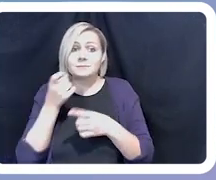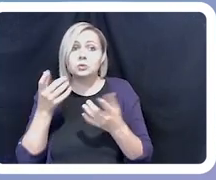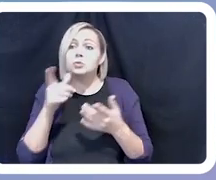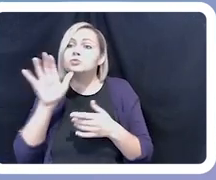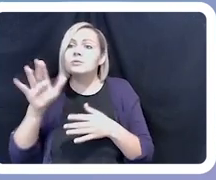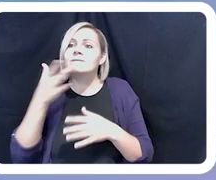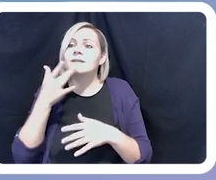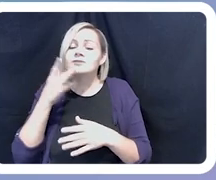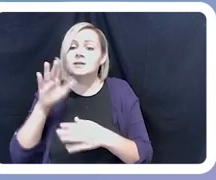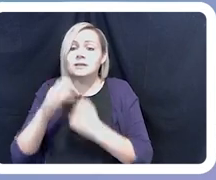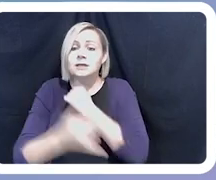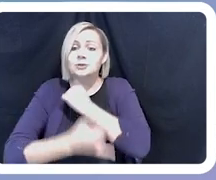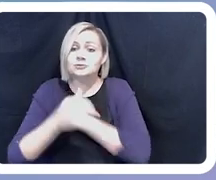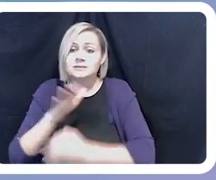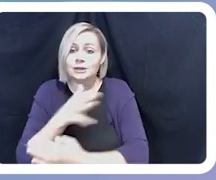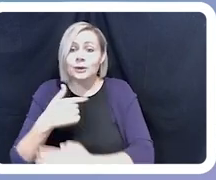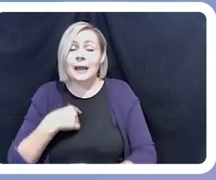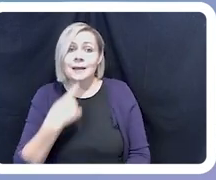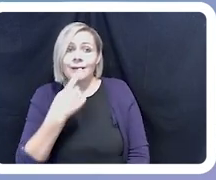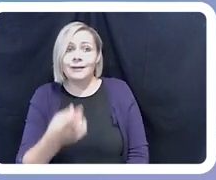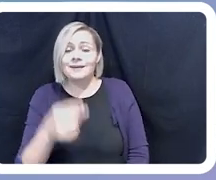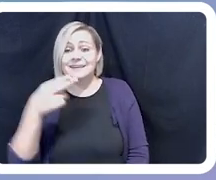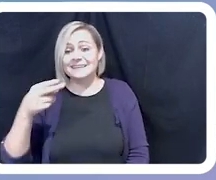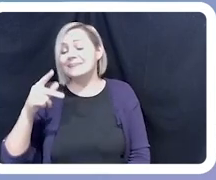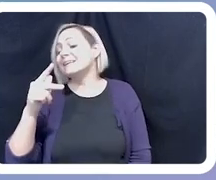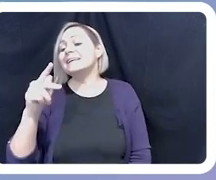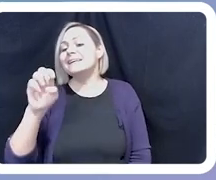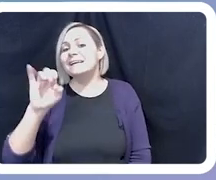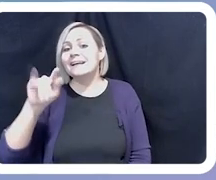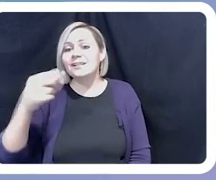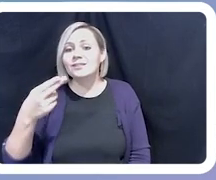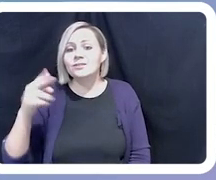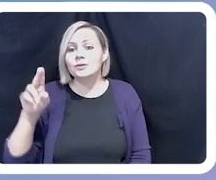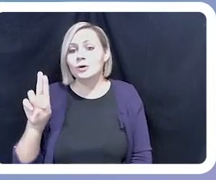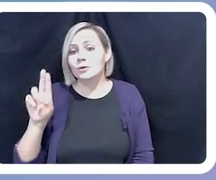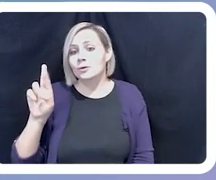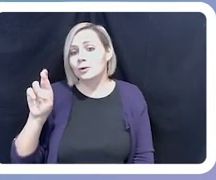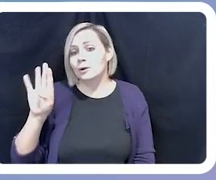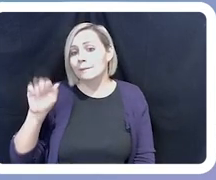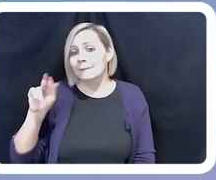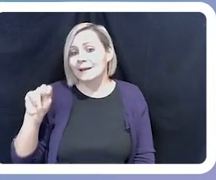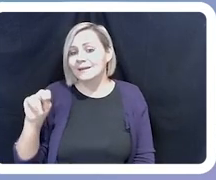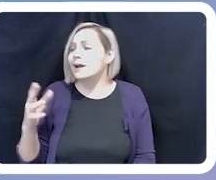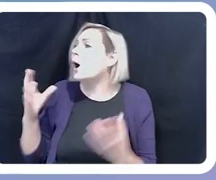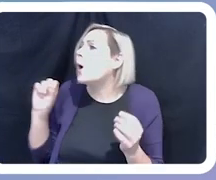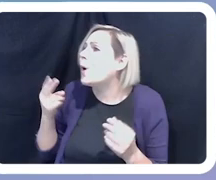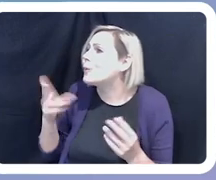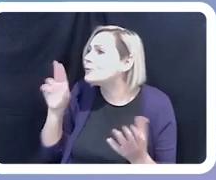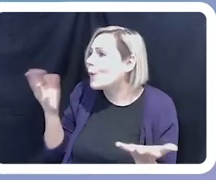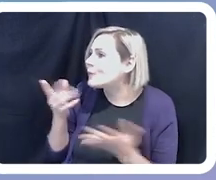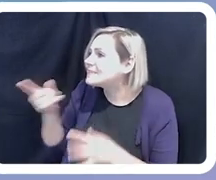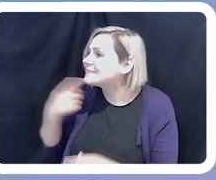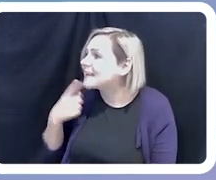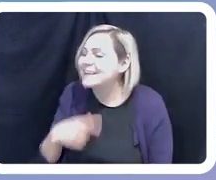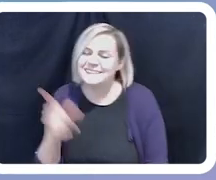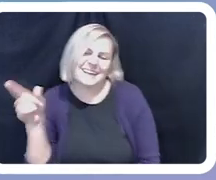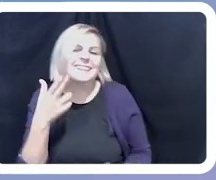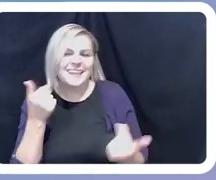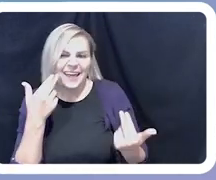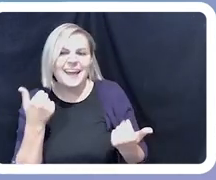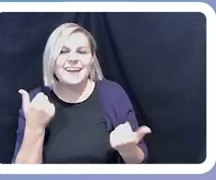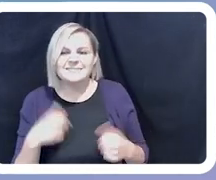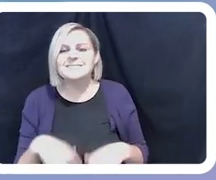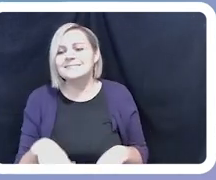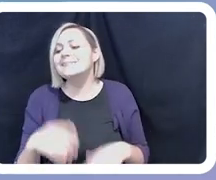who's your favorite country singer, I said, Keith Urban. Oh, no. What did Hunter say? Yeah. He